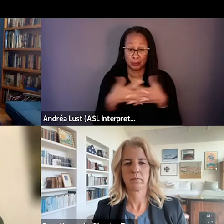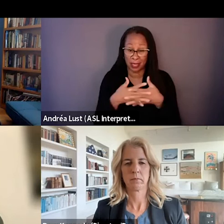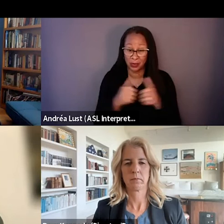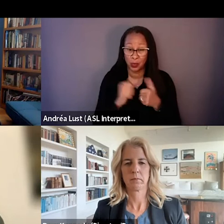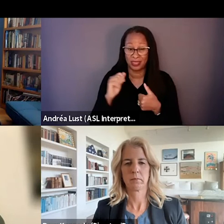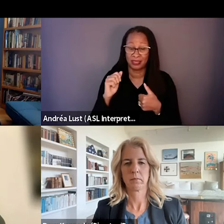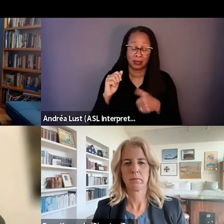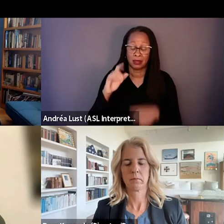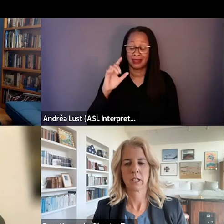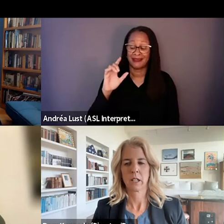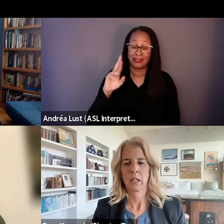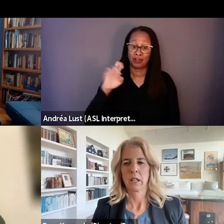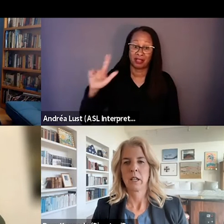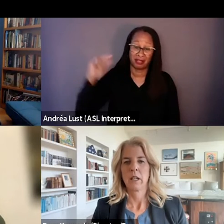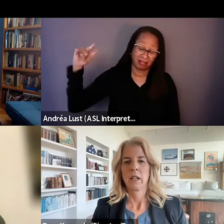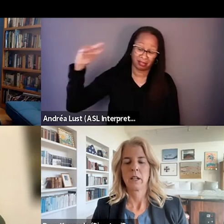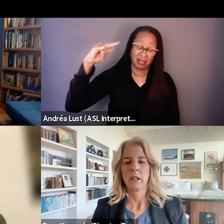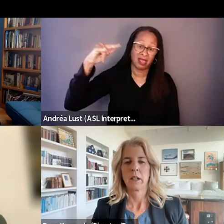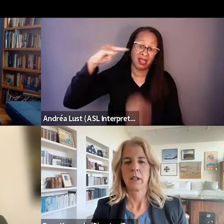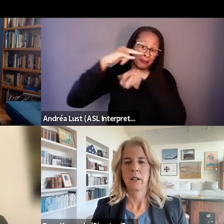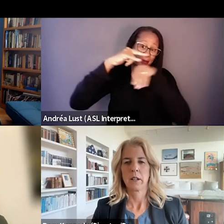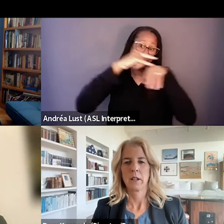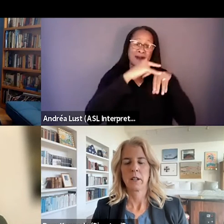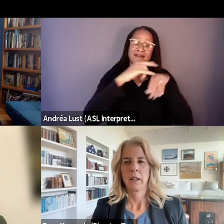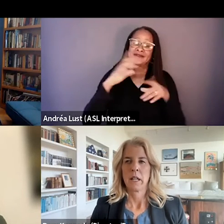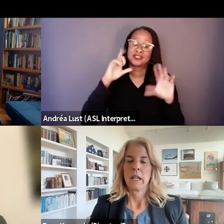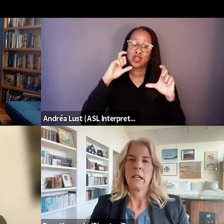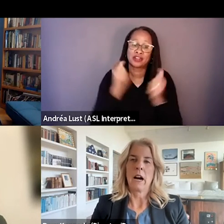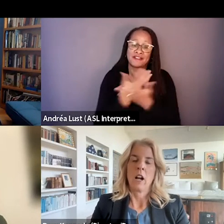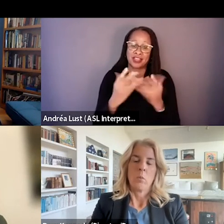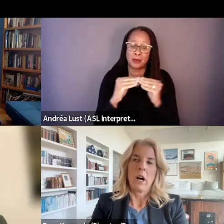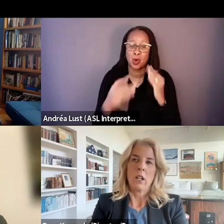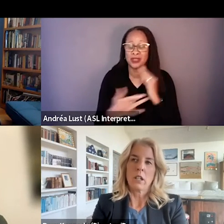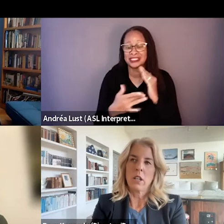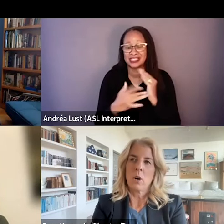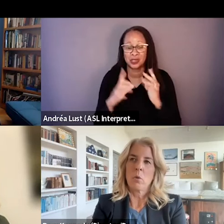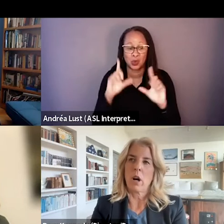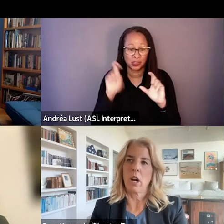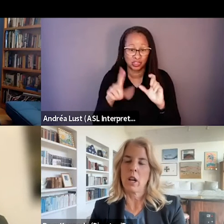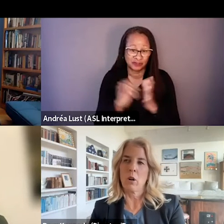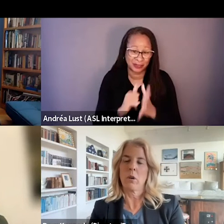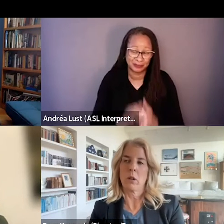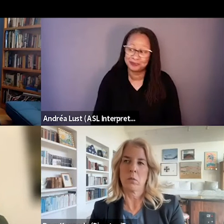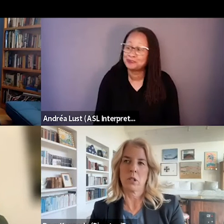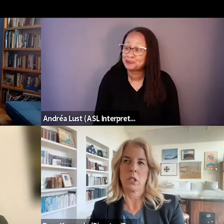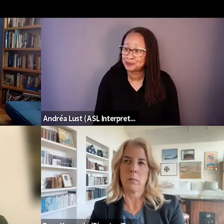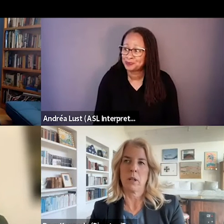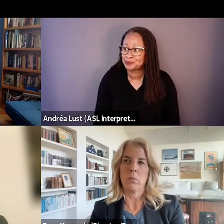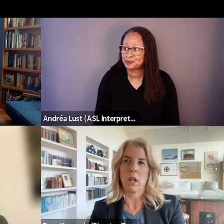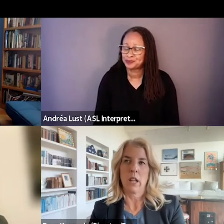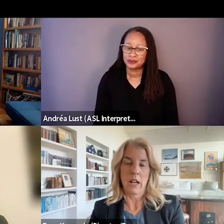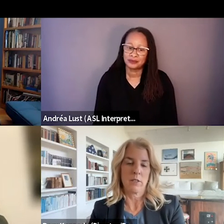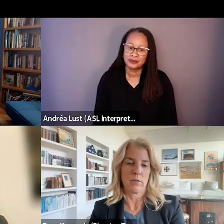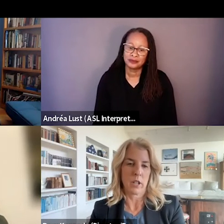amazing cinematography. So it's kind of a more technical question, I guess. Yeah, well, you know, it was, I